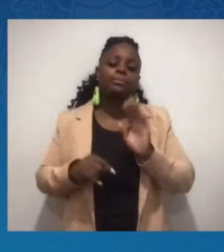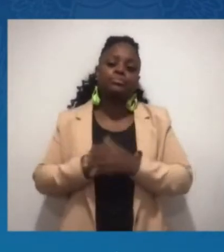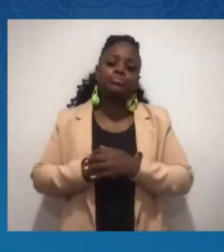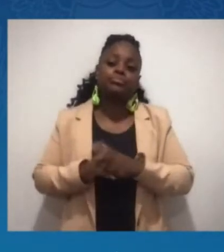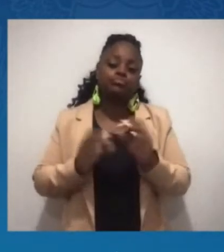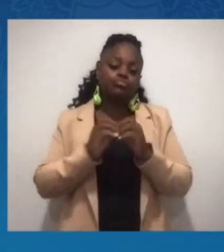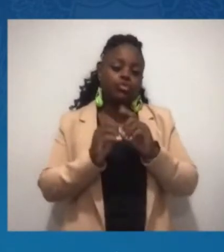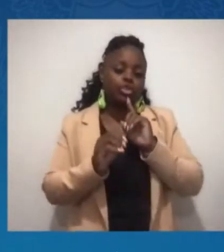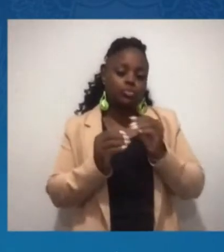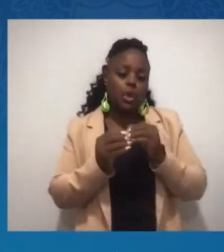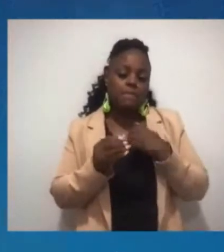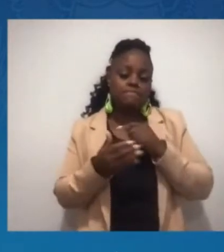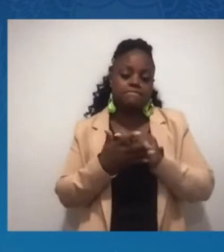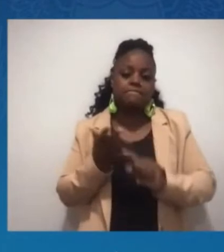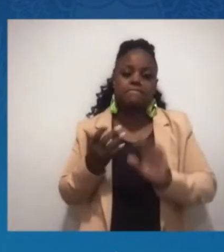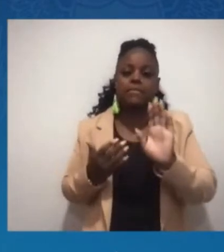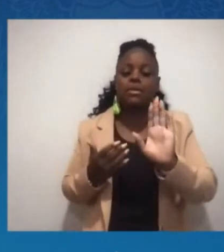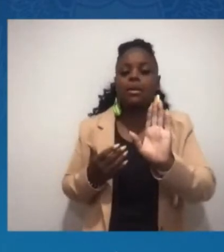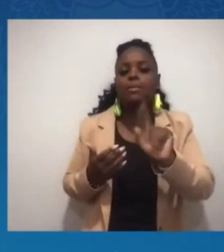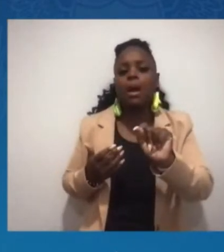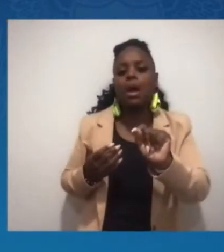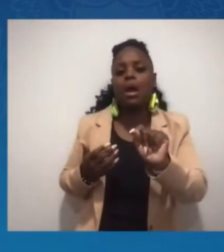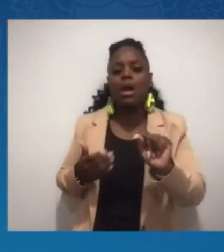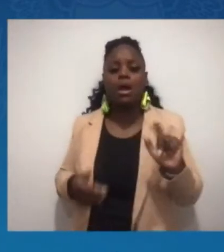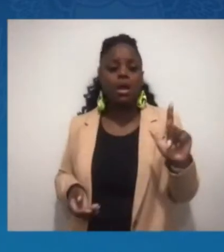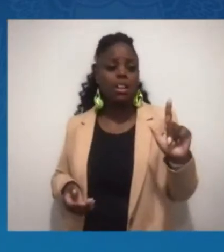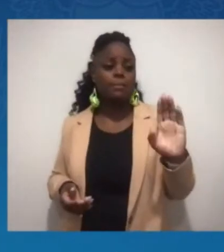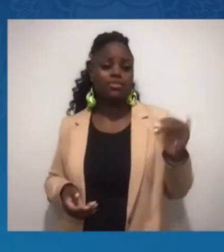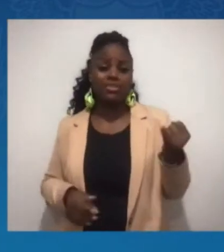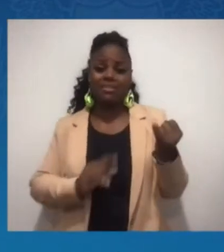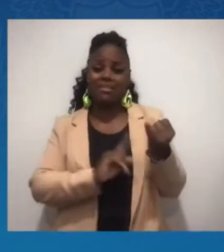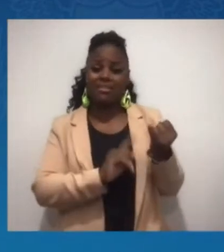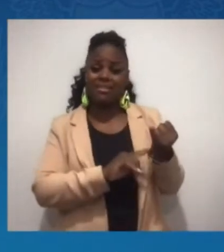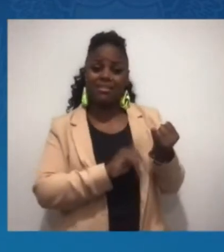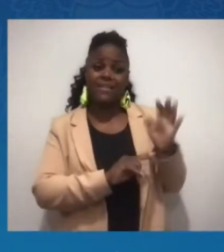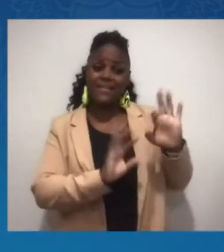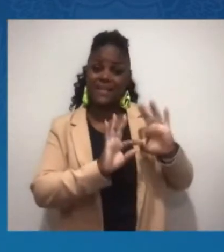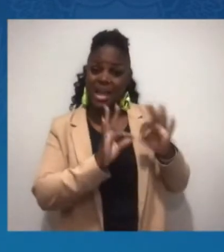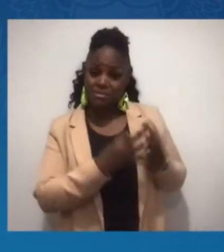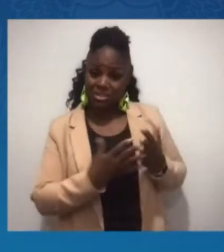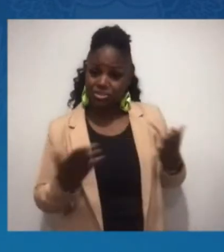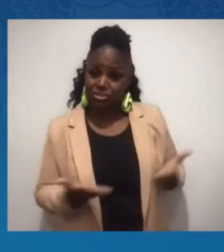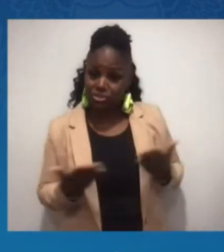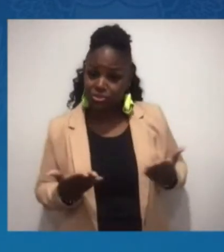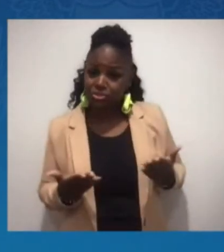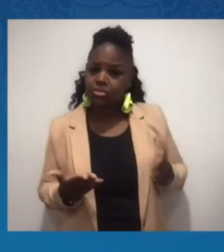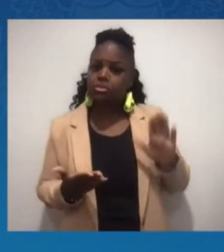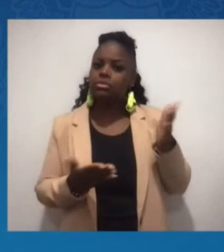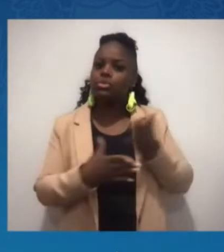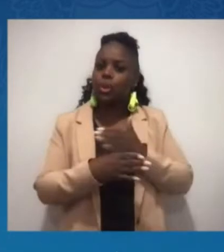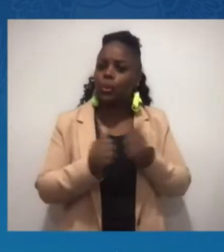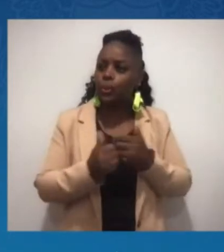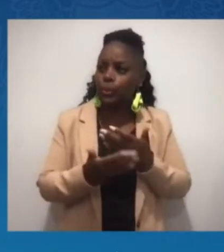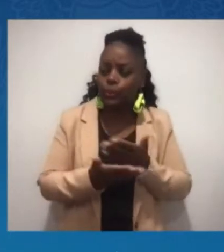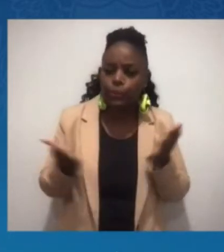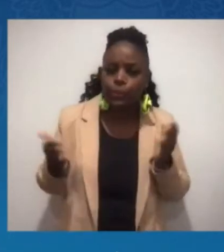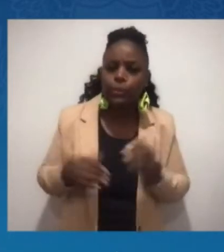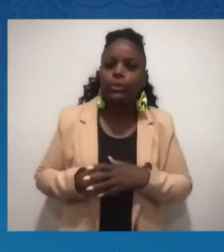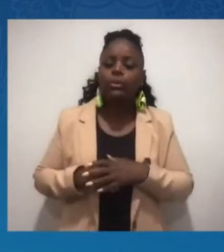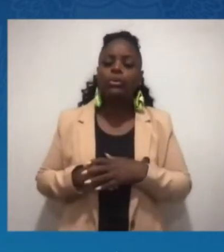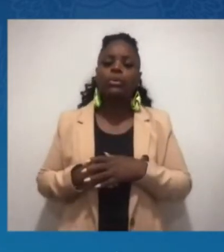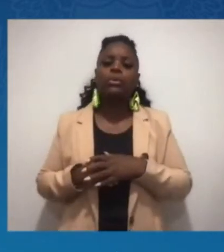President Johnson's family is here. As Vice President, I have now, as of now,